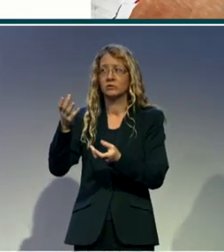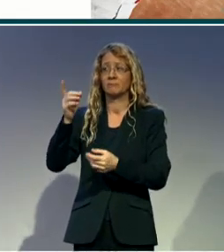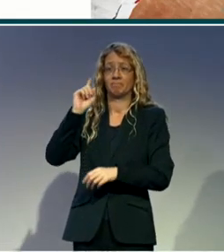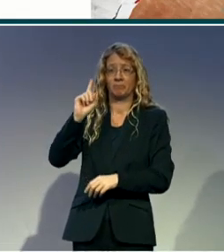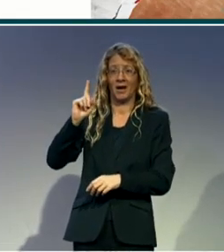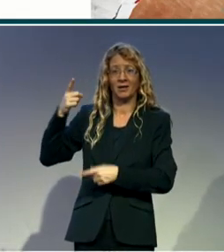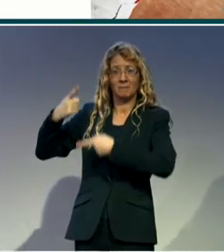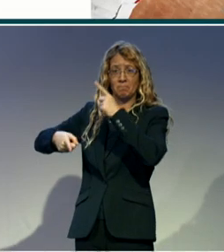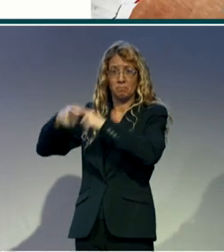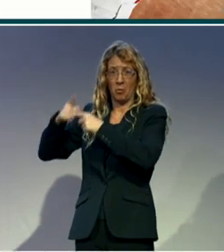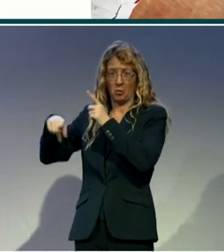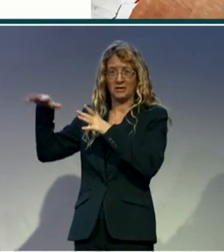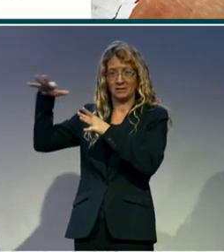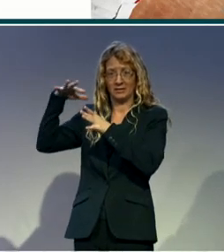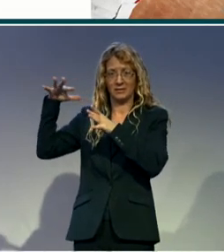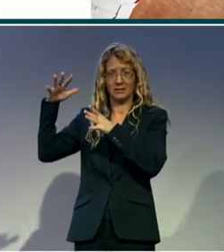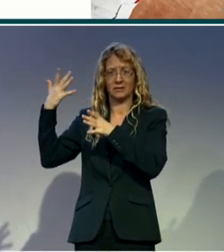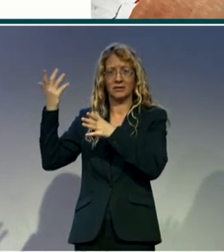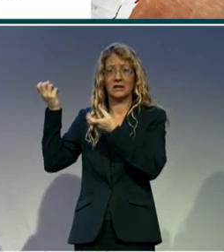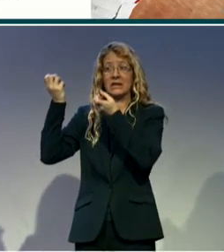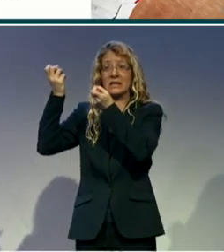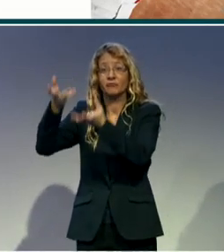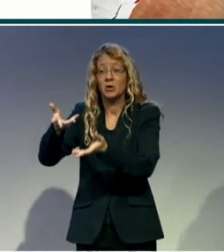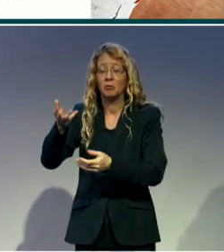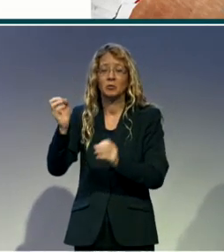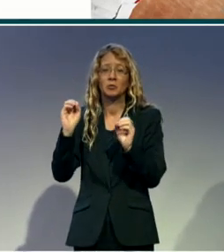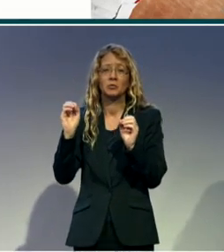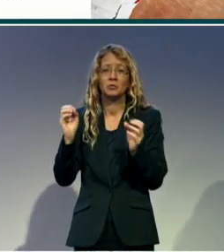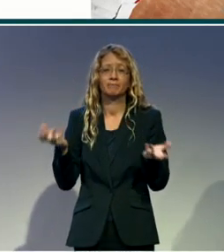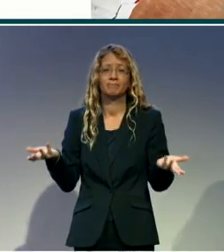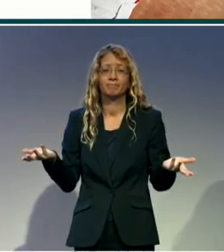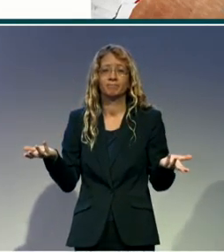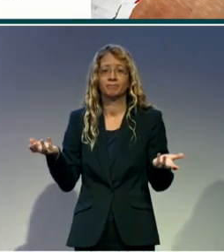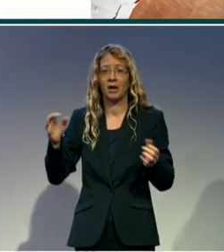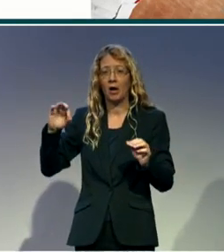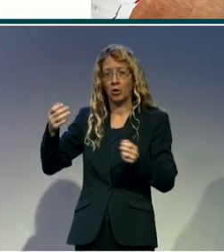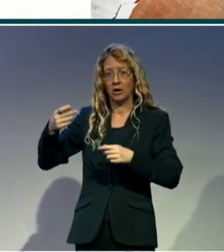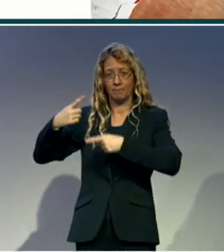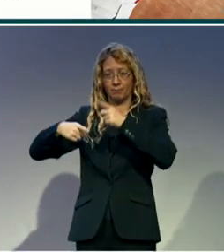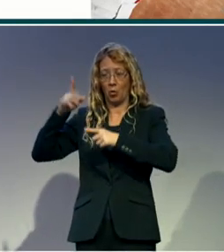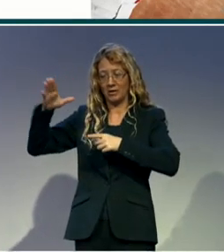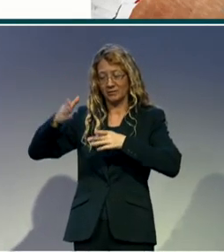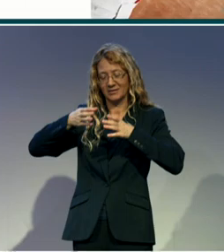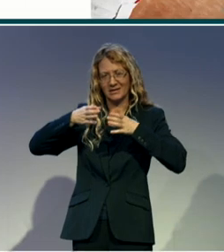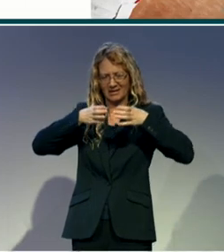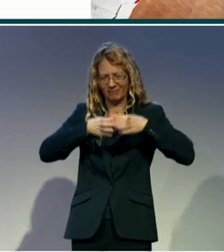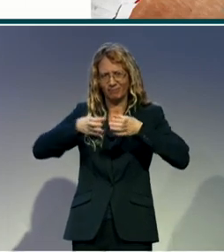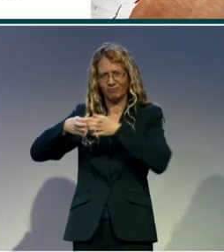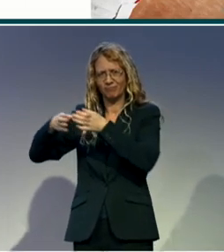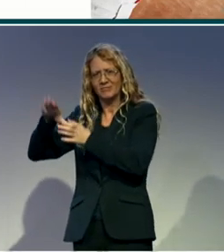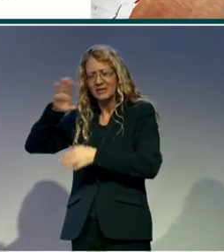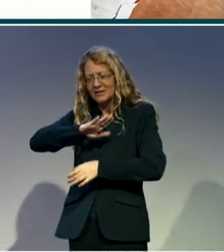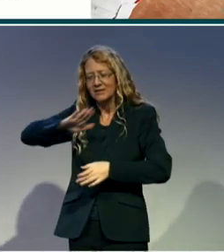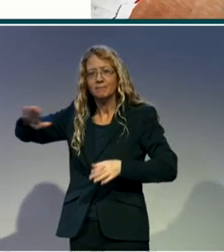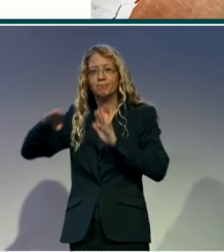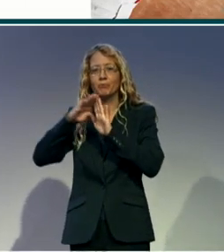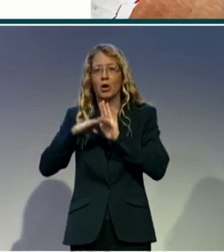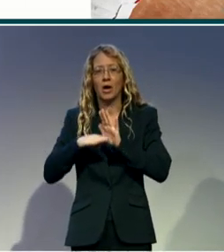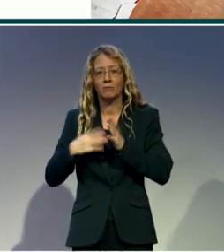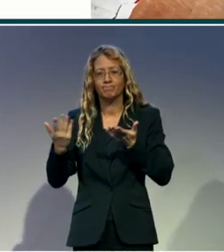party policies. In Australia, most easy language material produced by electoral commissions simply outlines generic